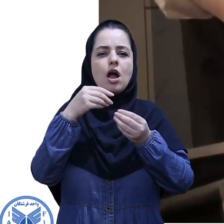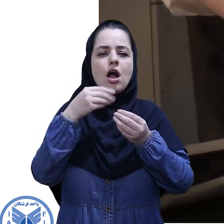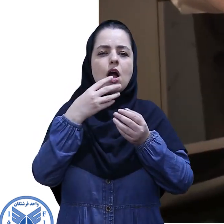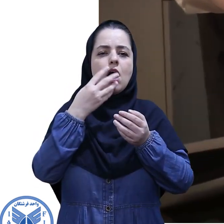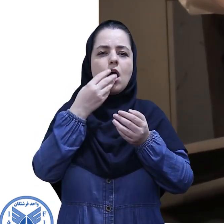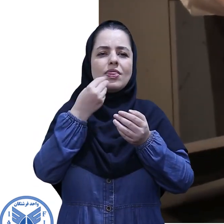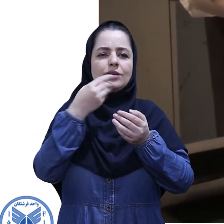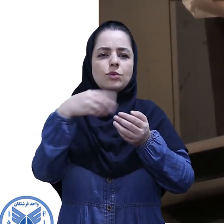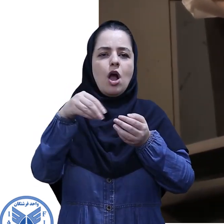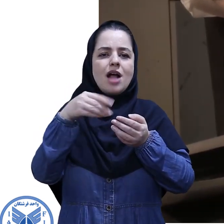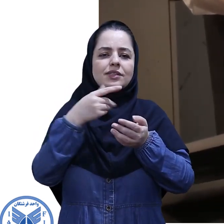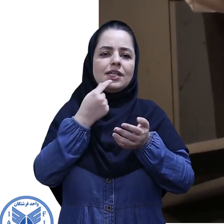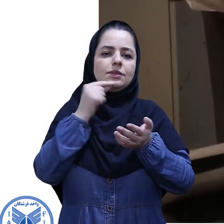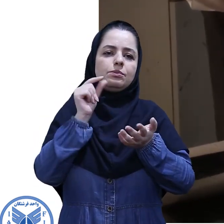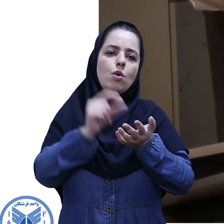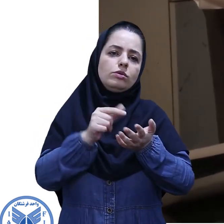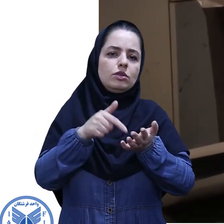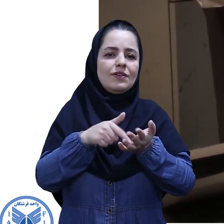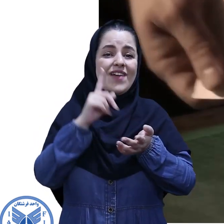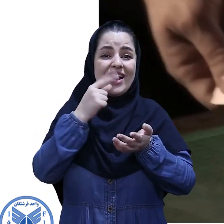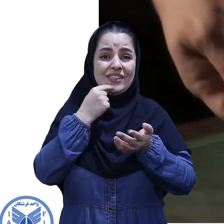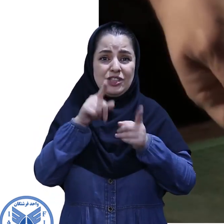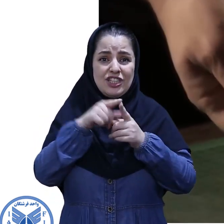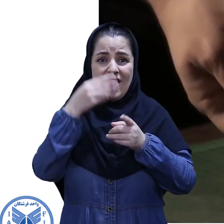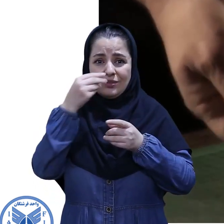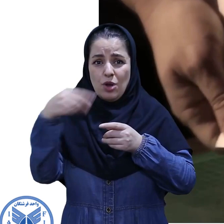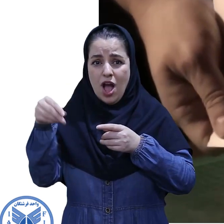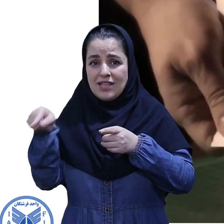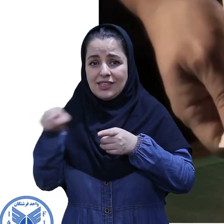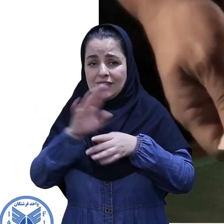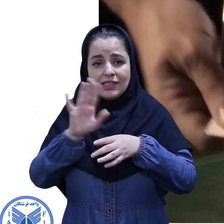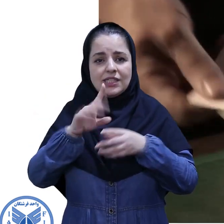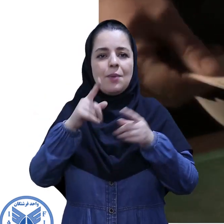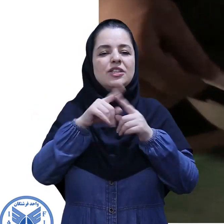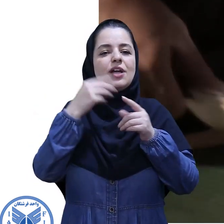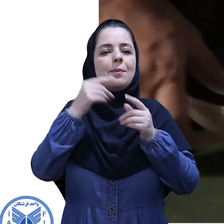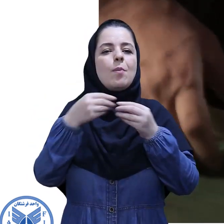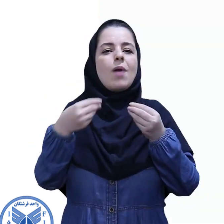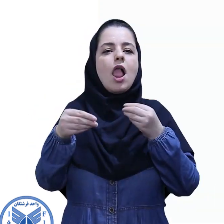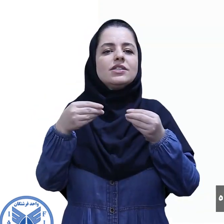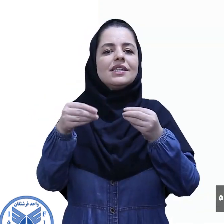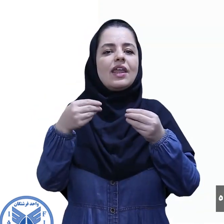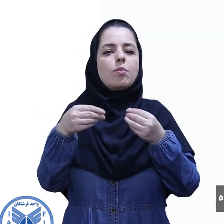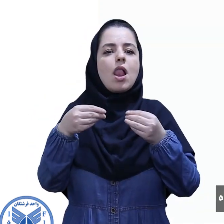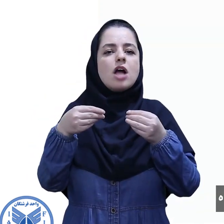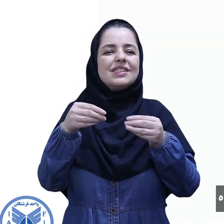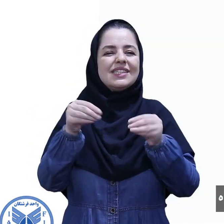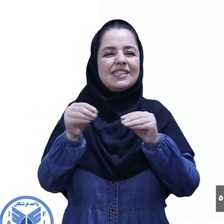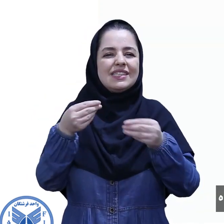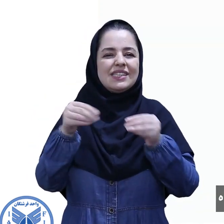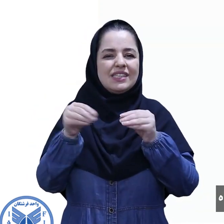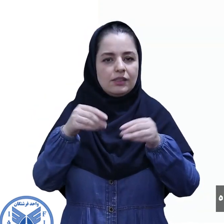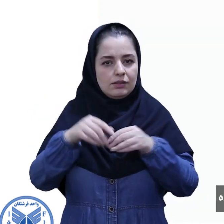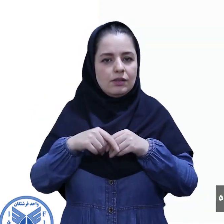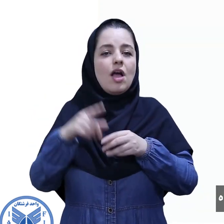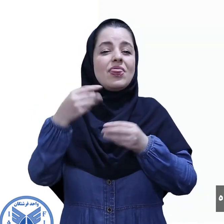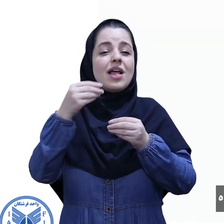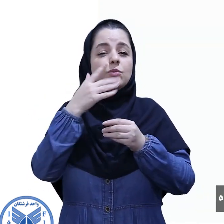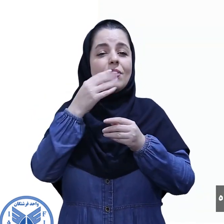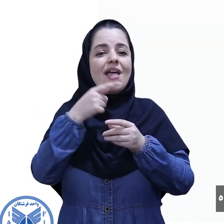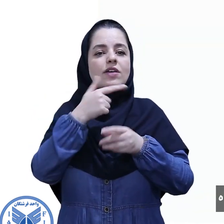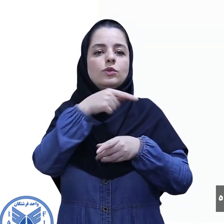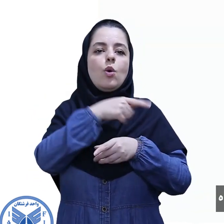called the tissue. It's not tissue-like at all. It feels like a piece of plastic. The tissue is